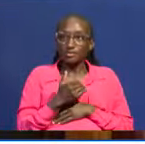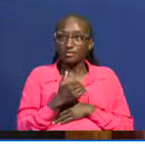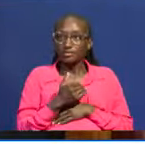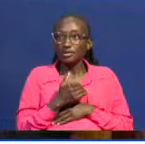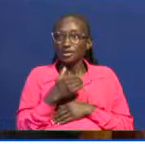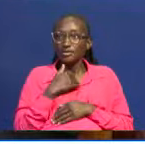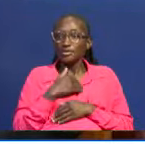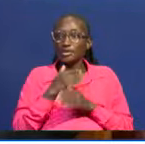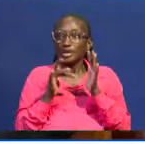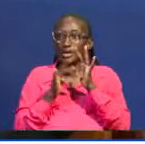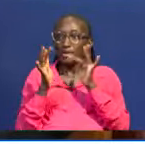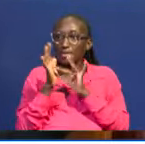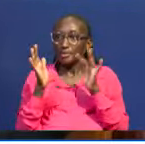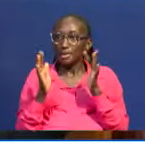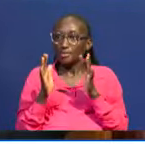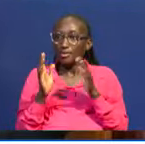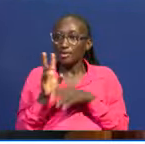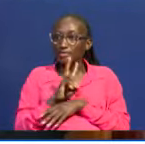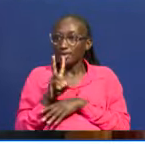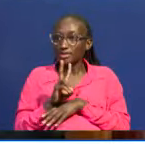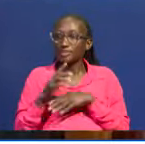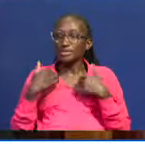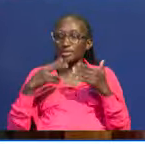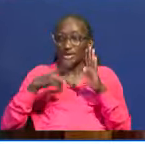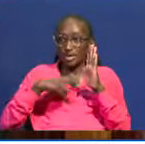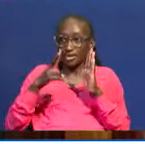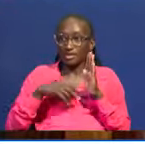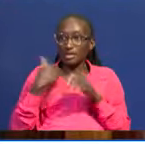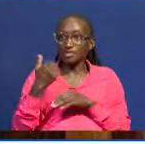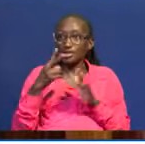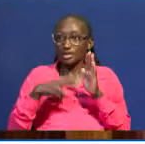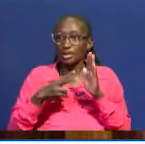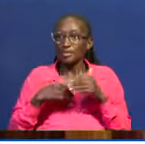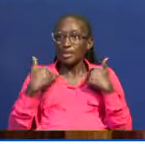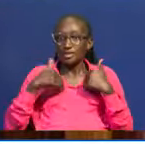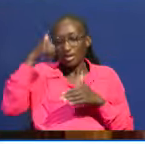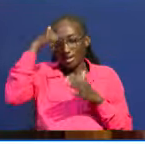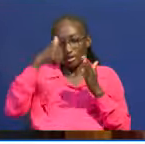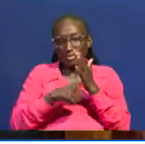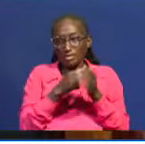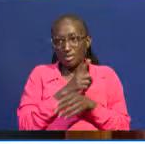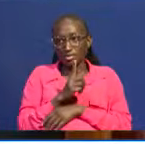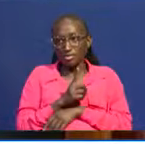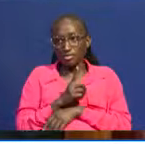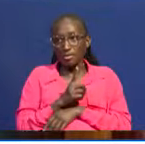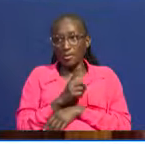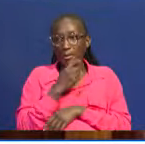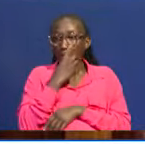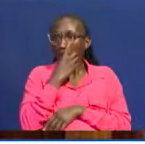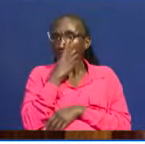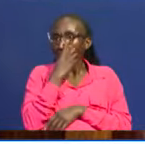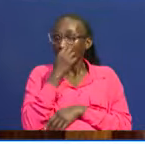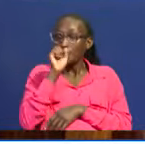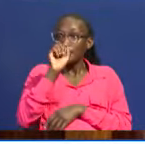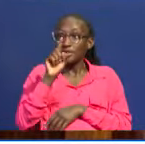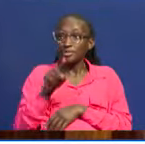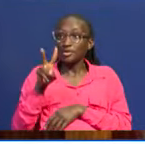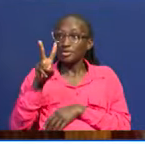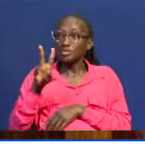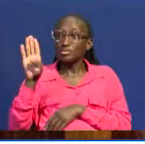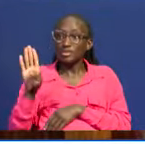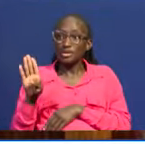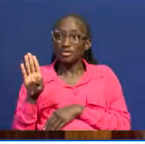Bible verse. I will keep on reading it, and every time I read it, I will remember you. 5.2 billion